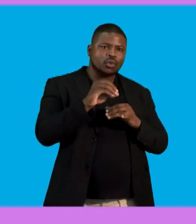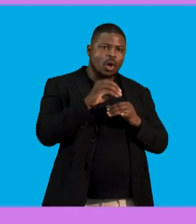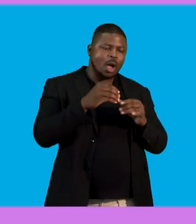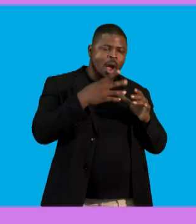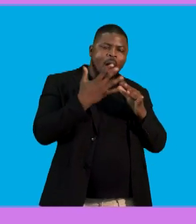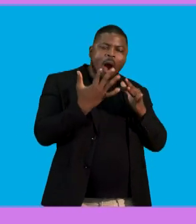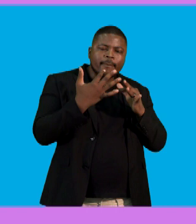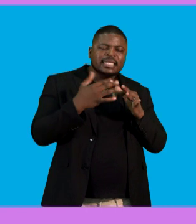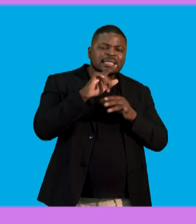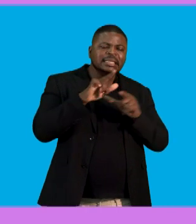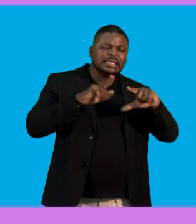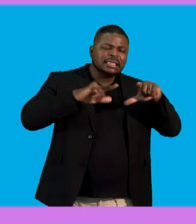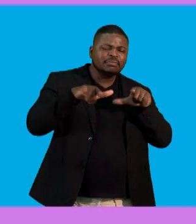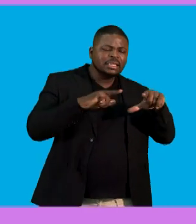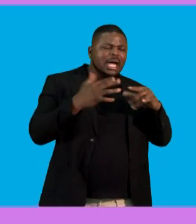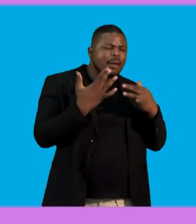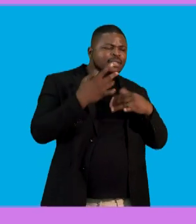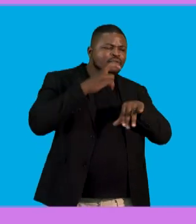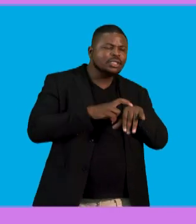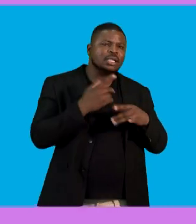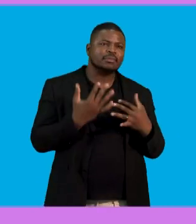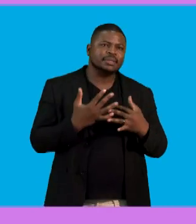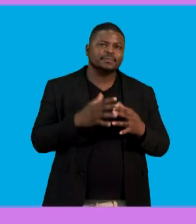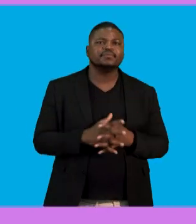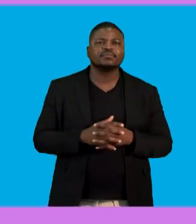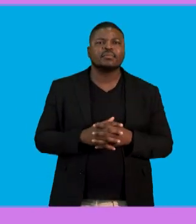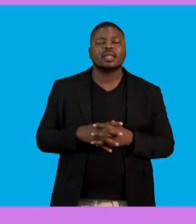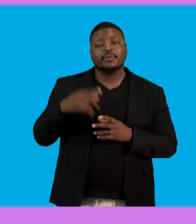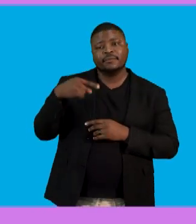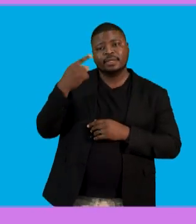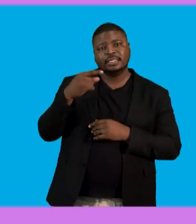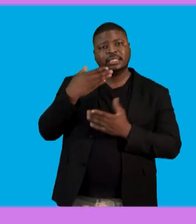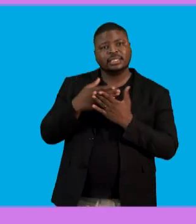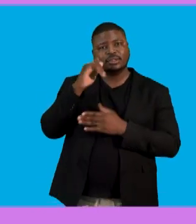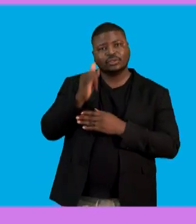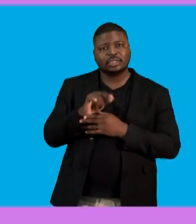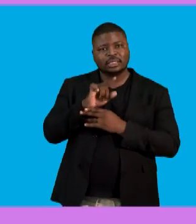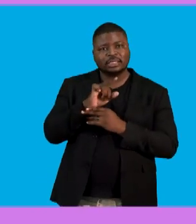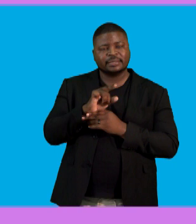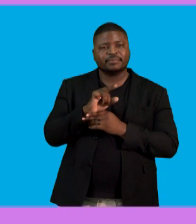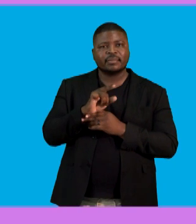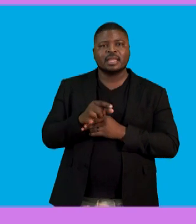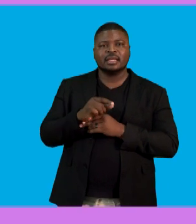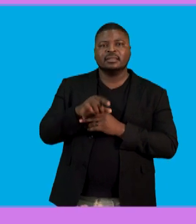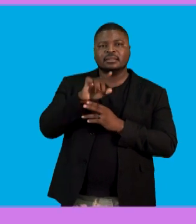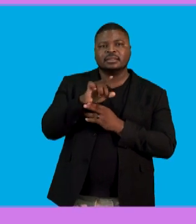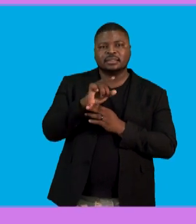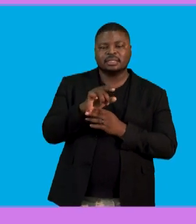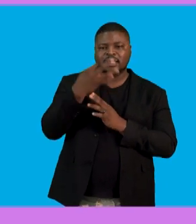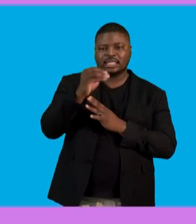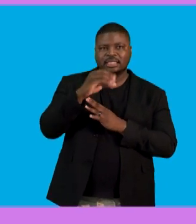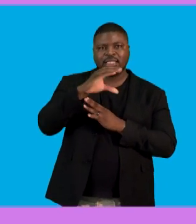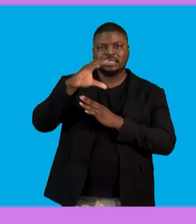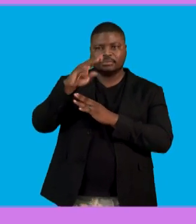be required along this length? So what do we then do? Firstly, we can check that the units of the tile is 30